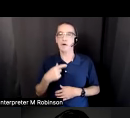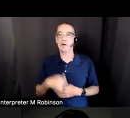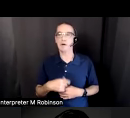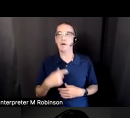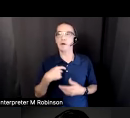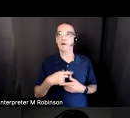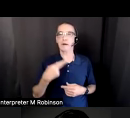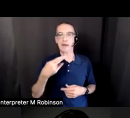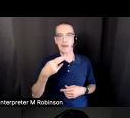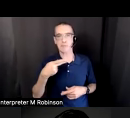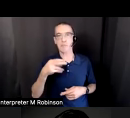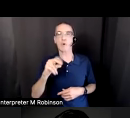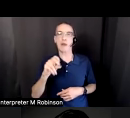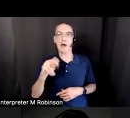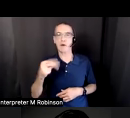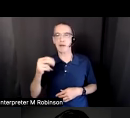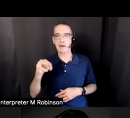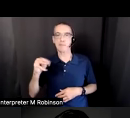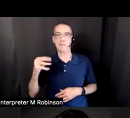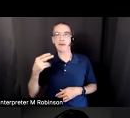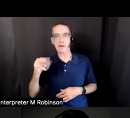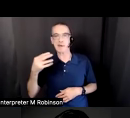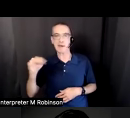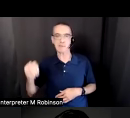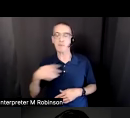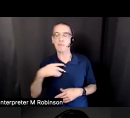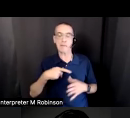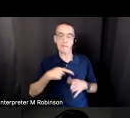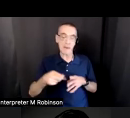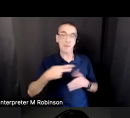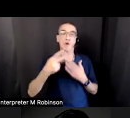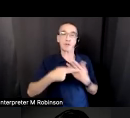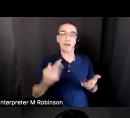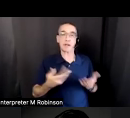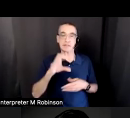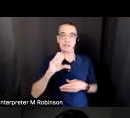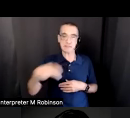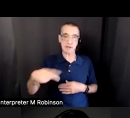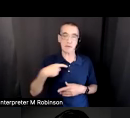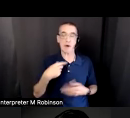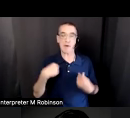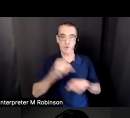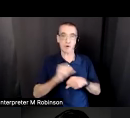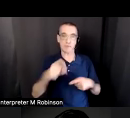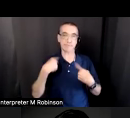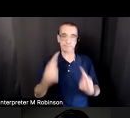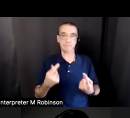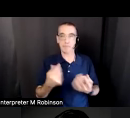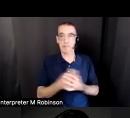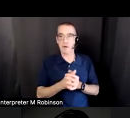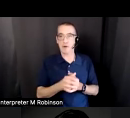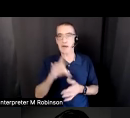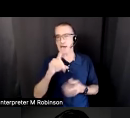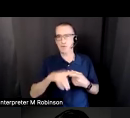him. And my main projects that I work on at CSSP and have worked on for the last 8 or